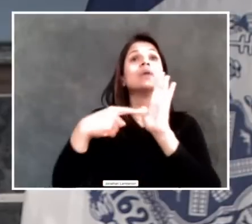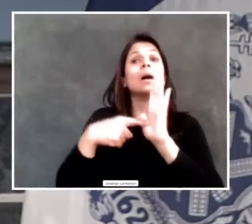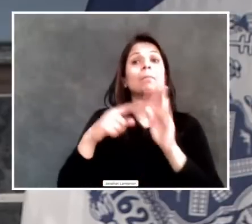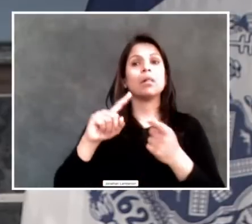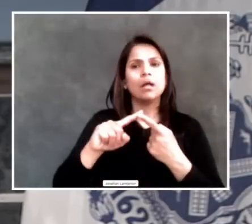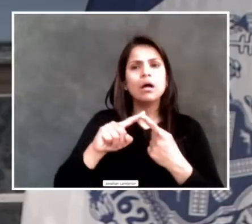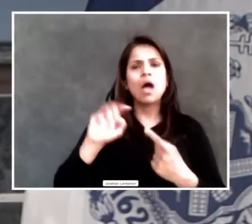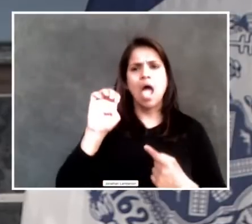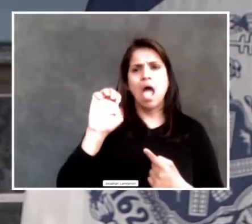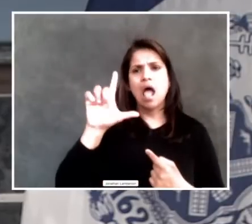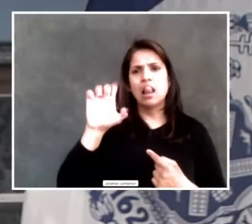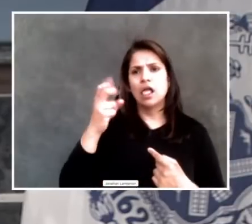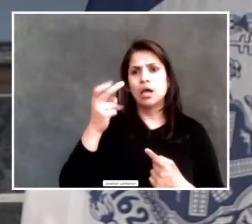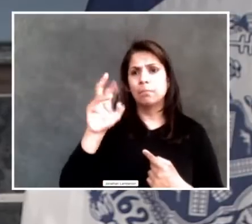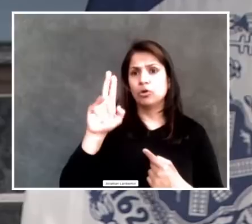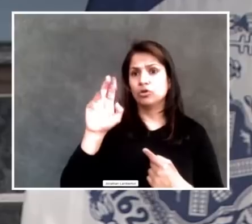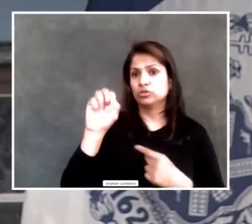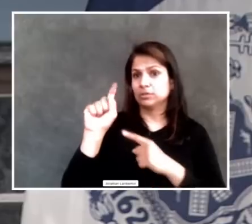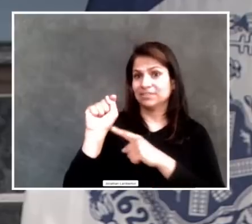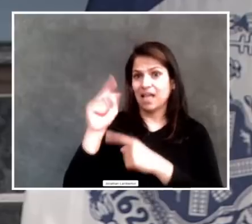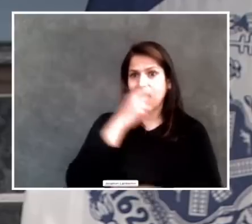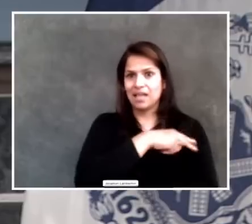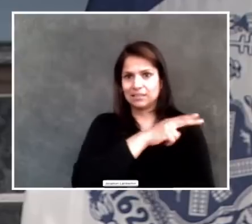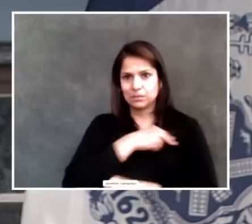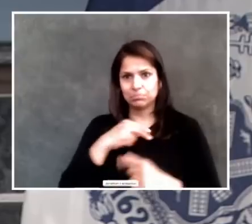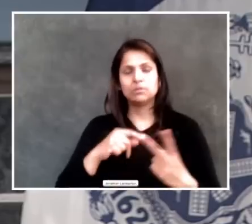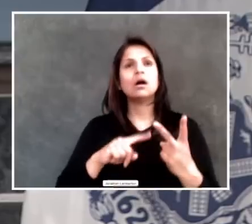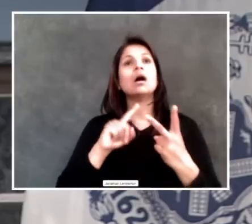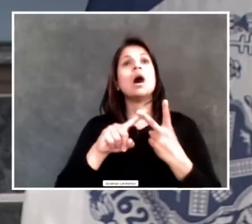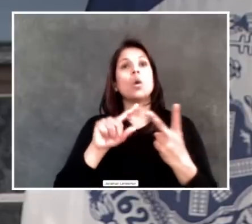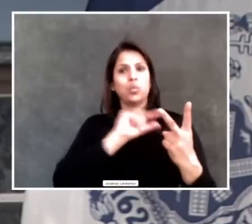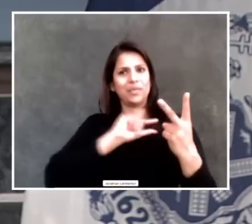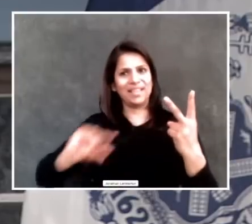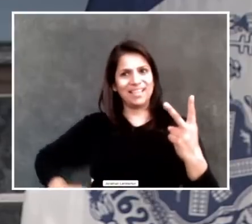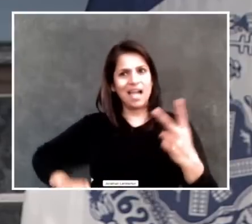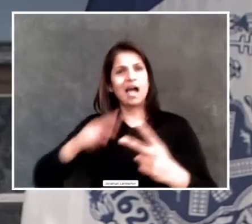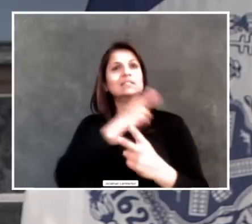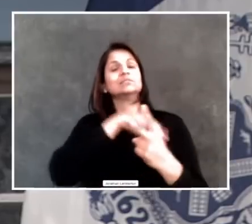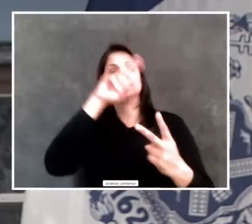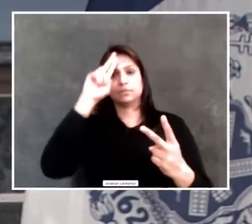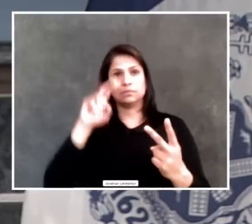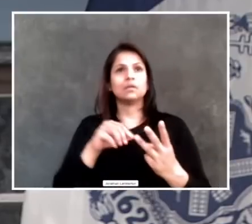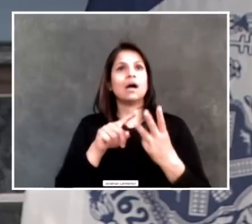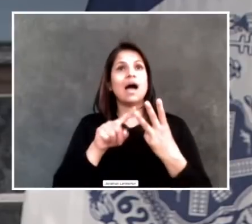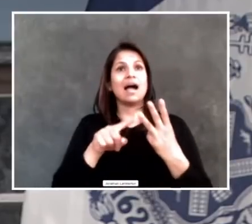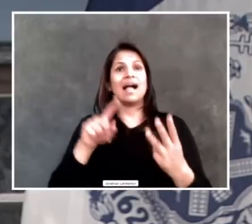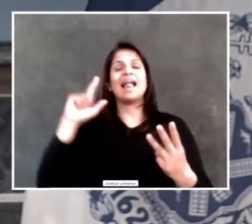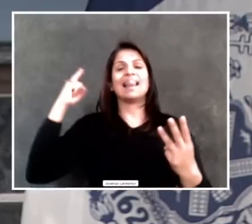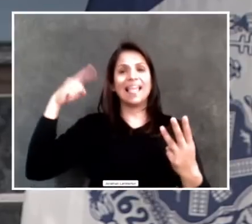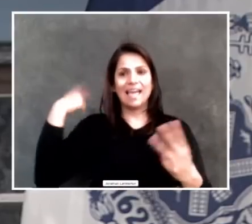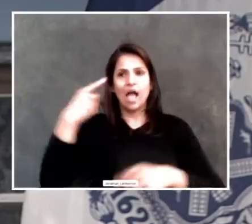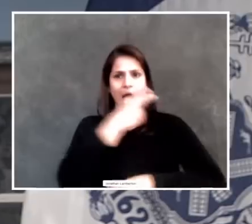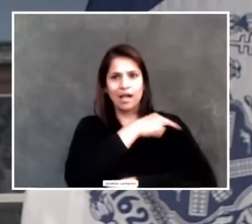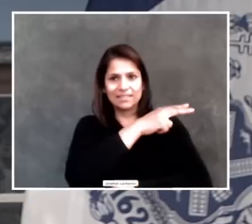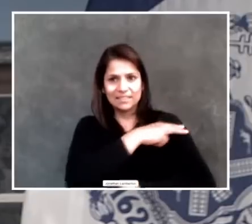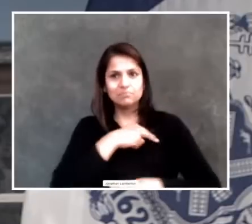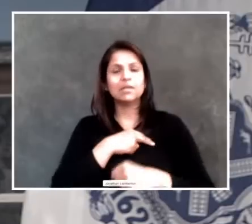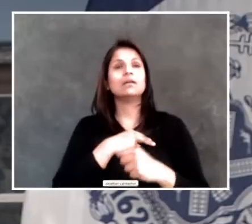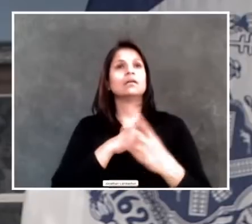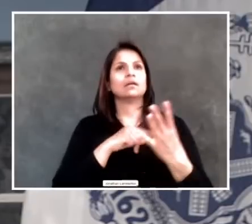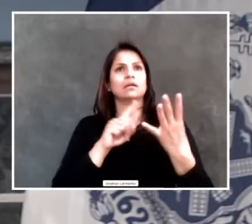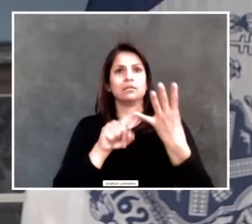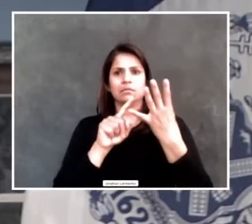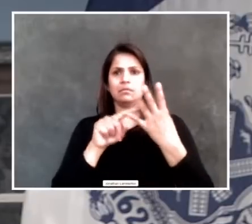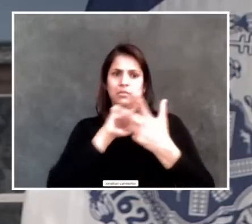priority. And I think that was the right priority because those were the places bearing the brunt the most. And we've gotten some of those personnel